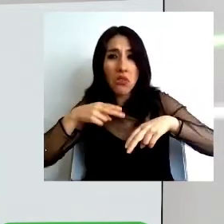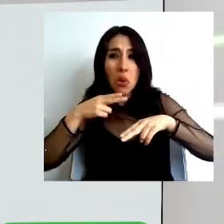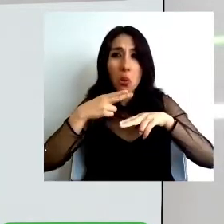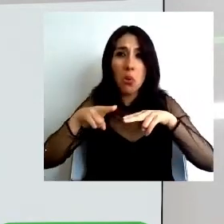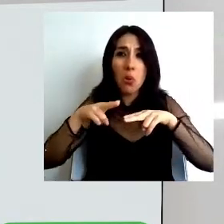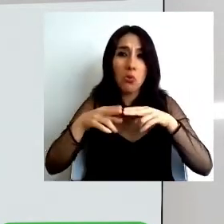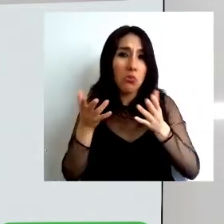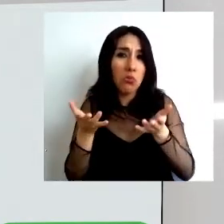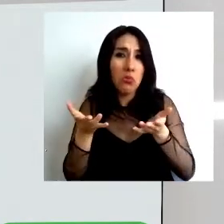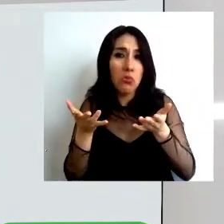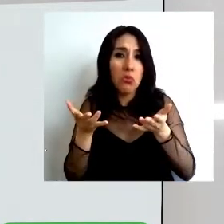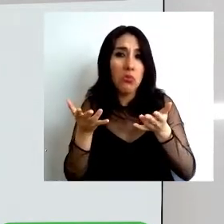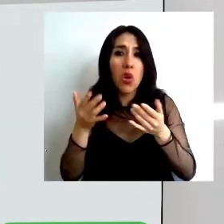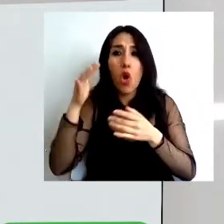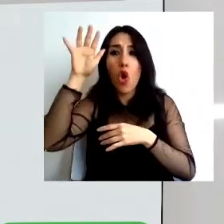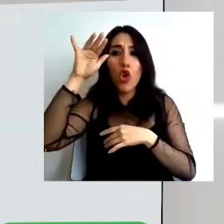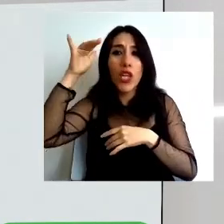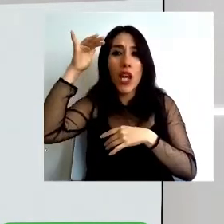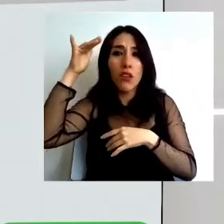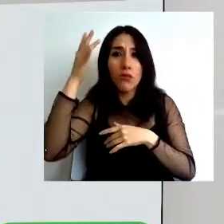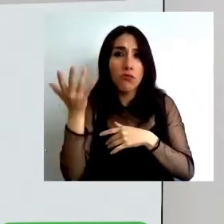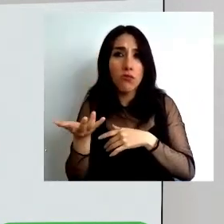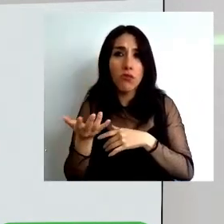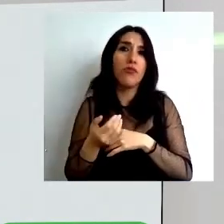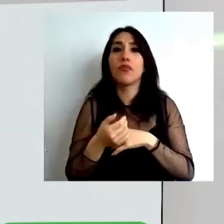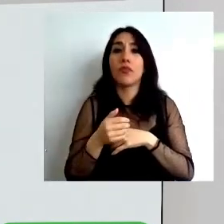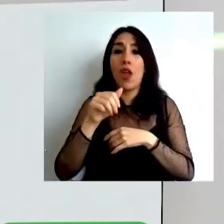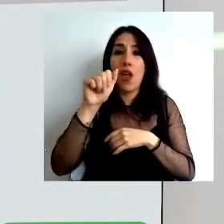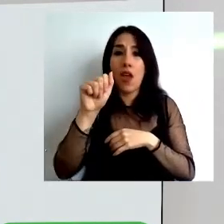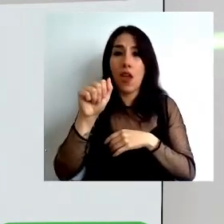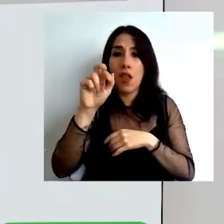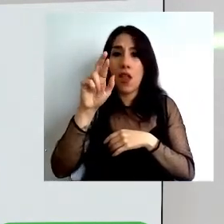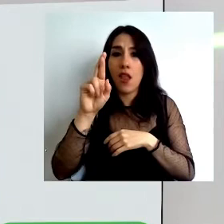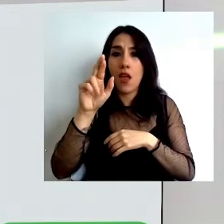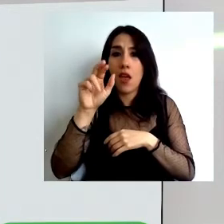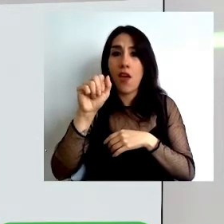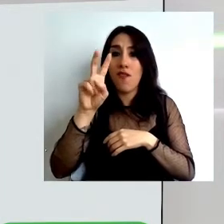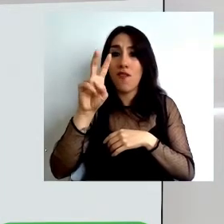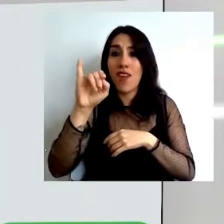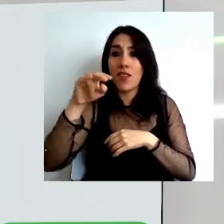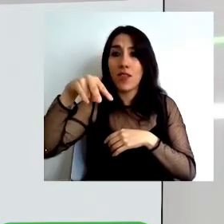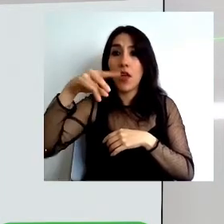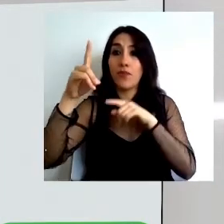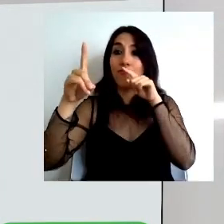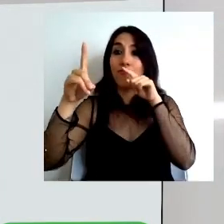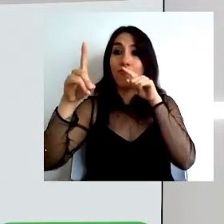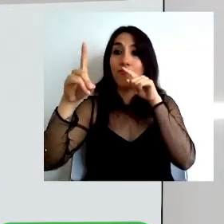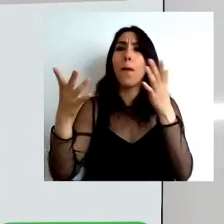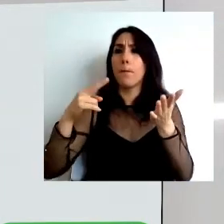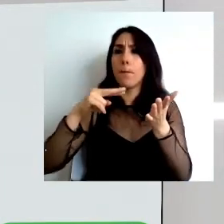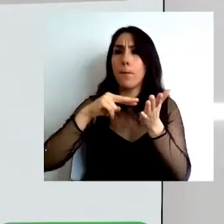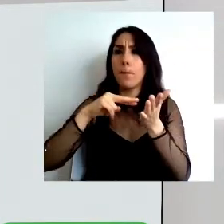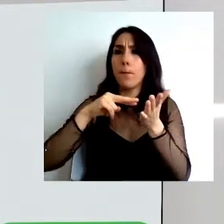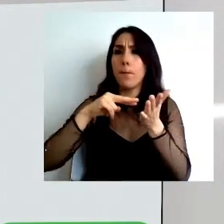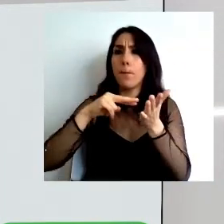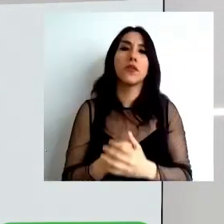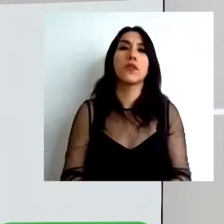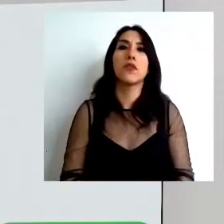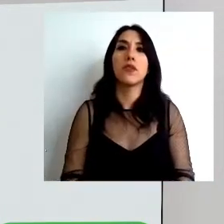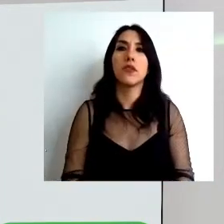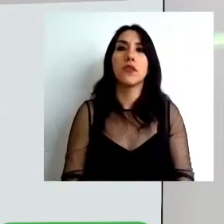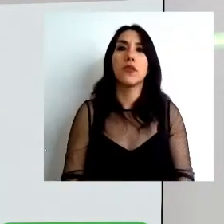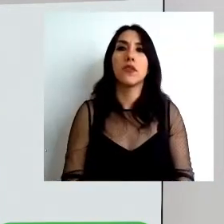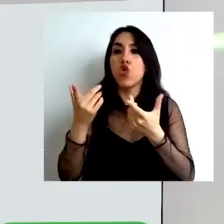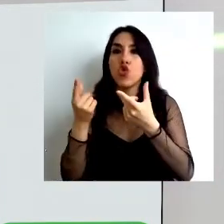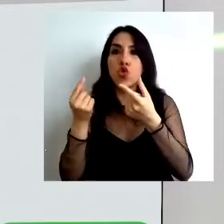an indirect impact, the train-the-trainer model, to accelerate the change they want to see with many